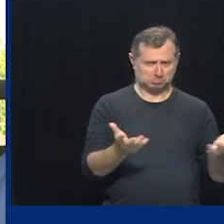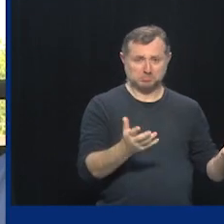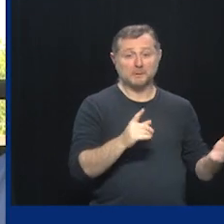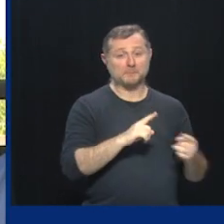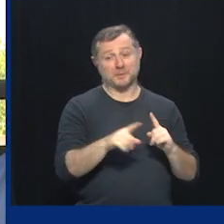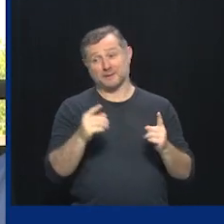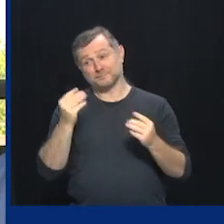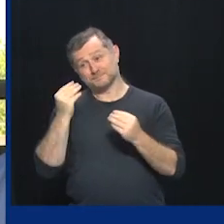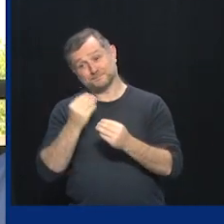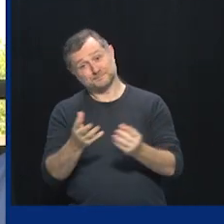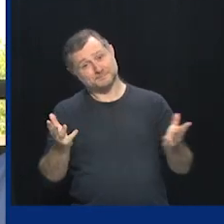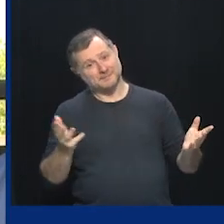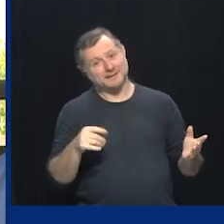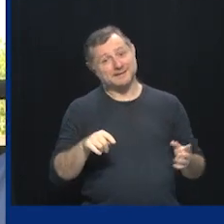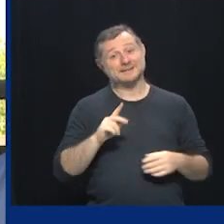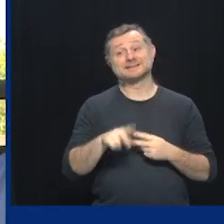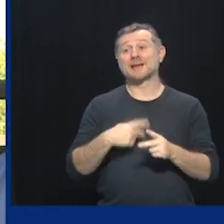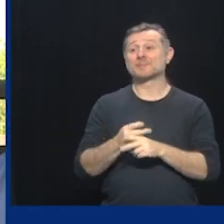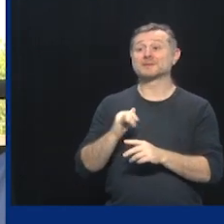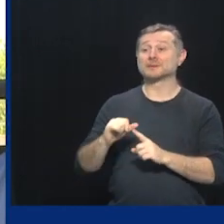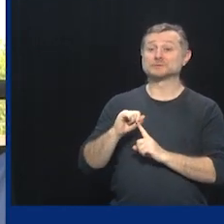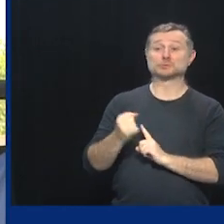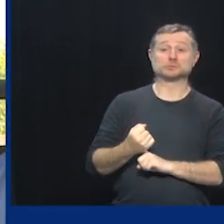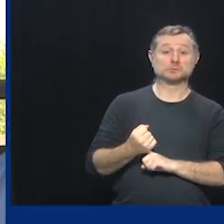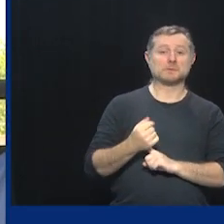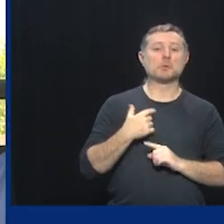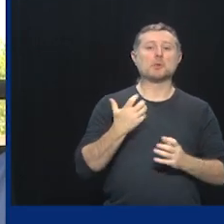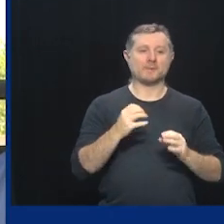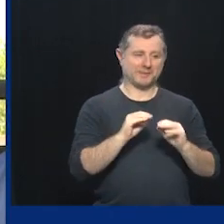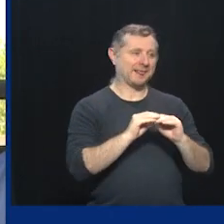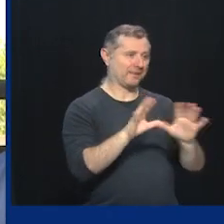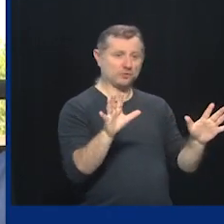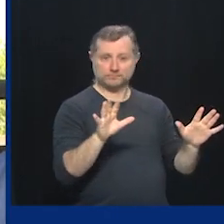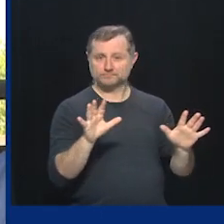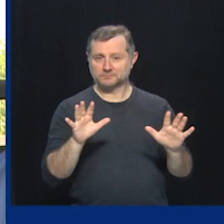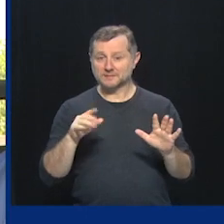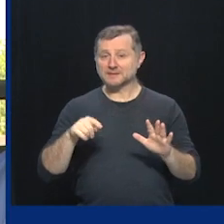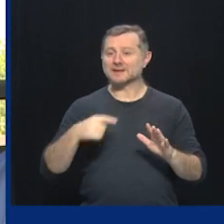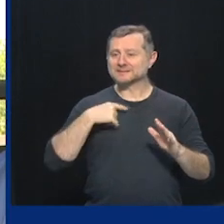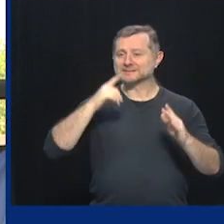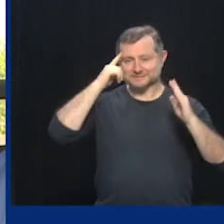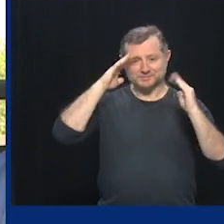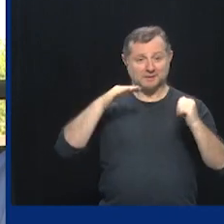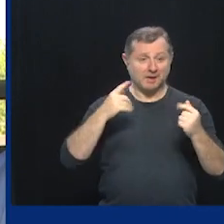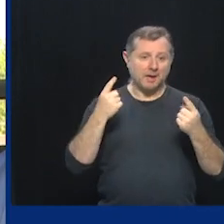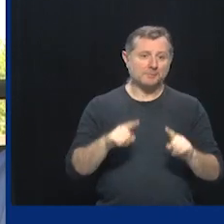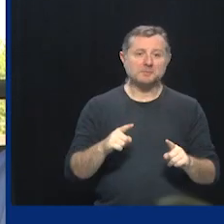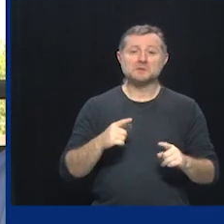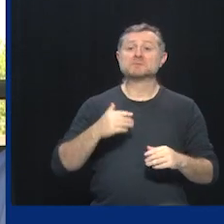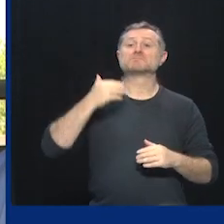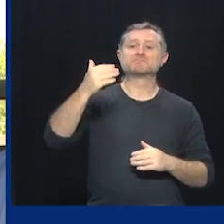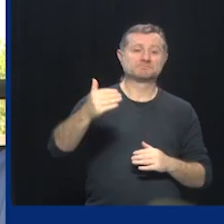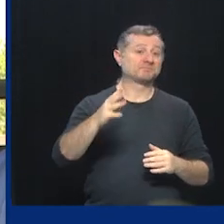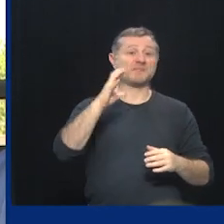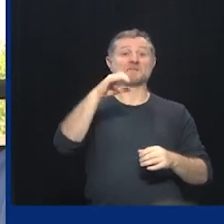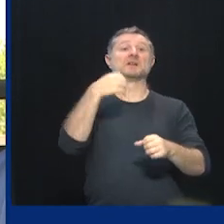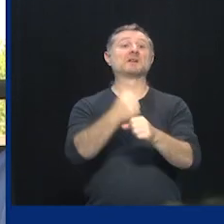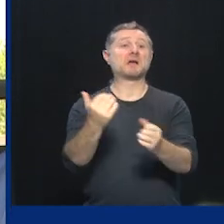make clear, we're not treating this as if this is not going to happen again for 500 years. What we saw, the record rainfall